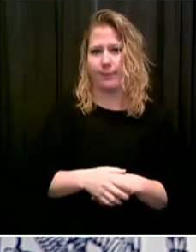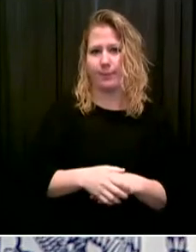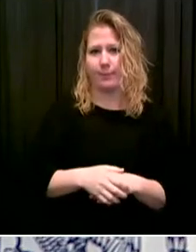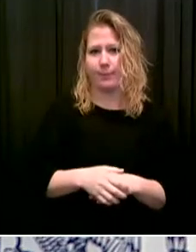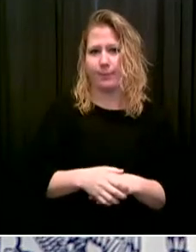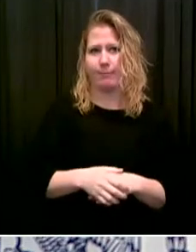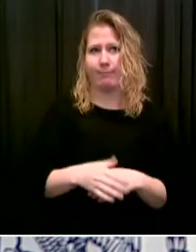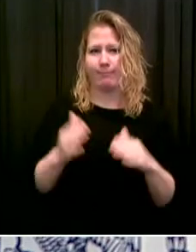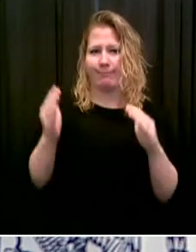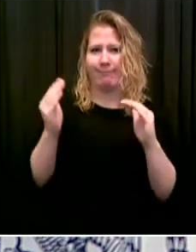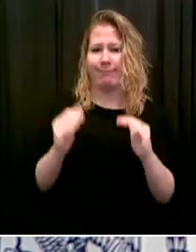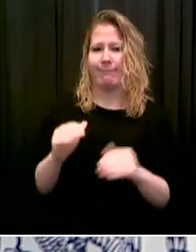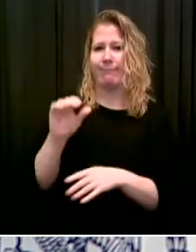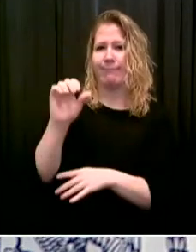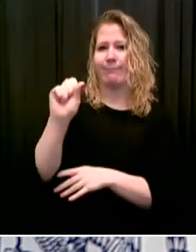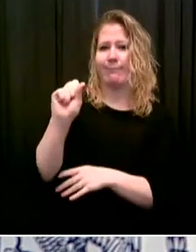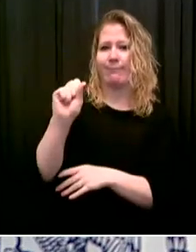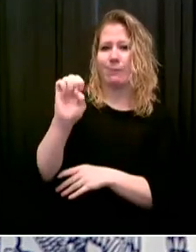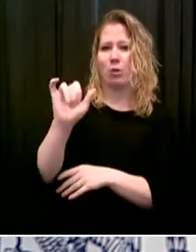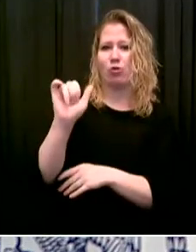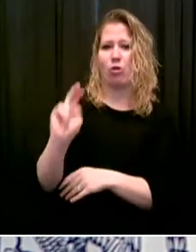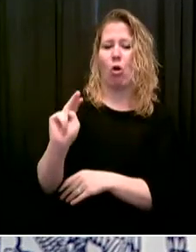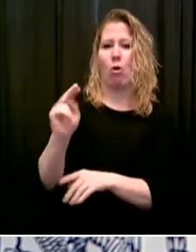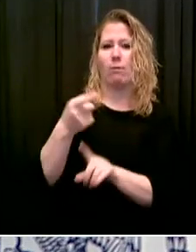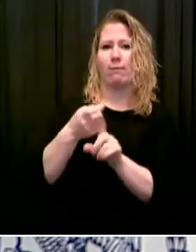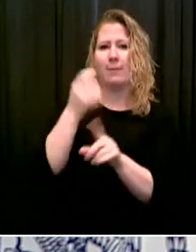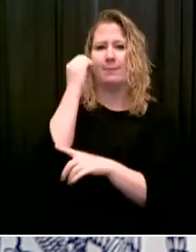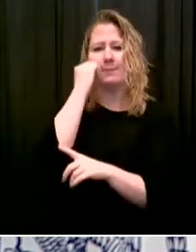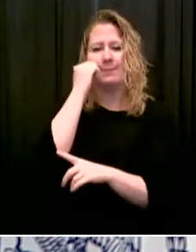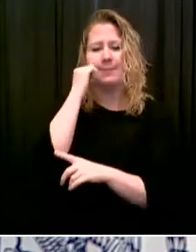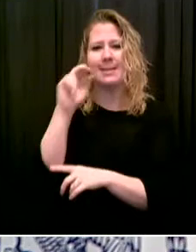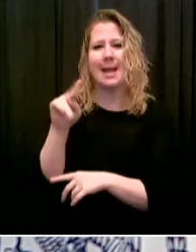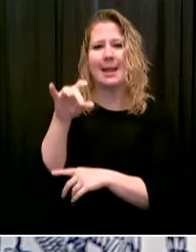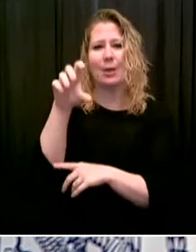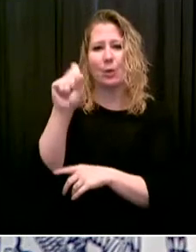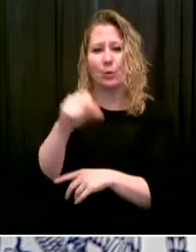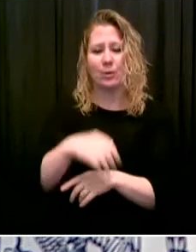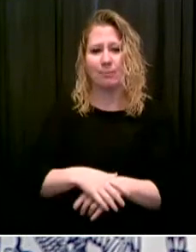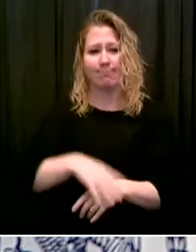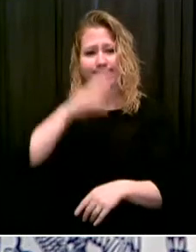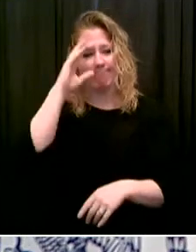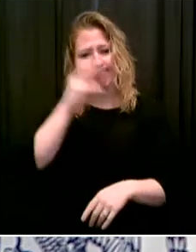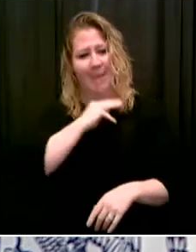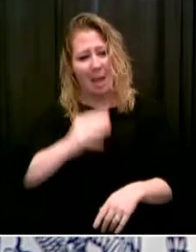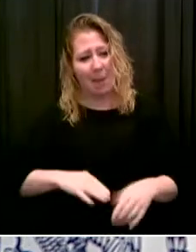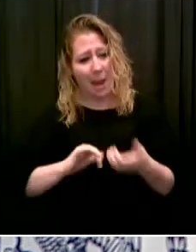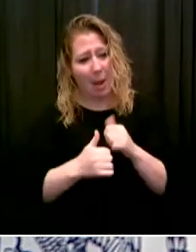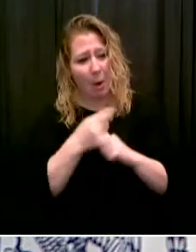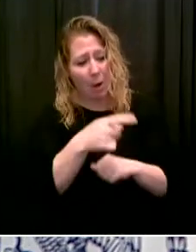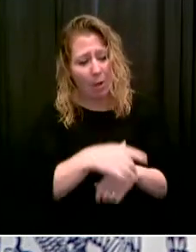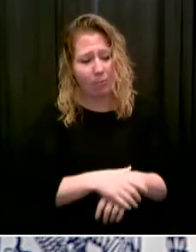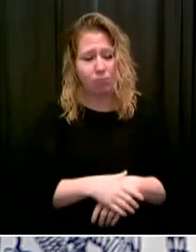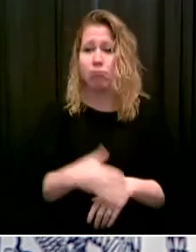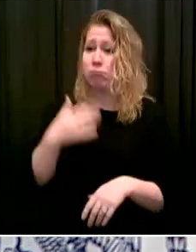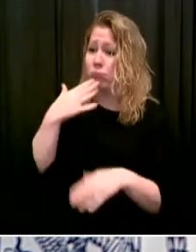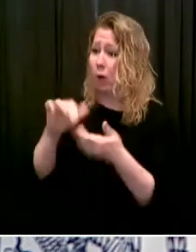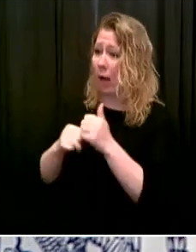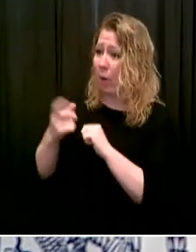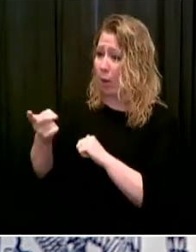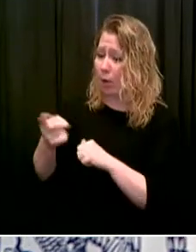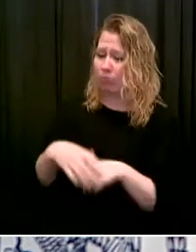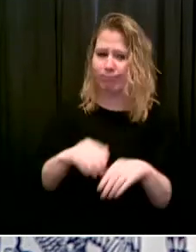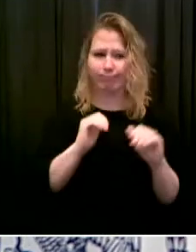Hey, good morning, Mr. Mayor. How are you? Good, Sean. How you been? Pretty good, pretty good. So yeah, on the occasion of